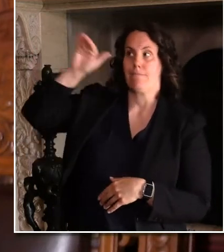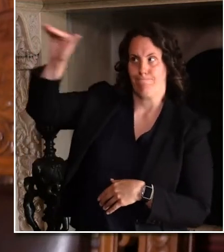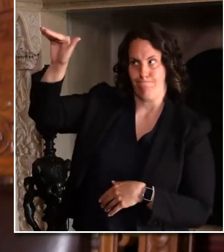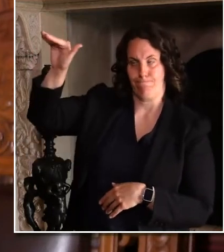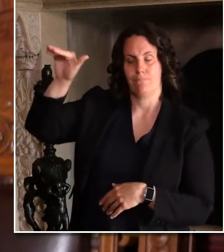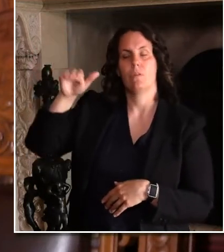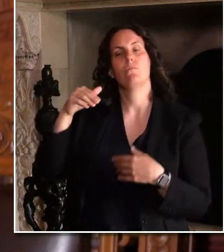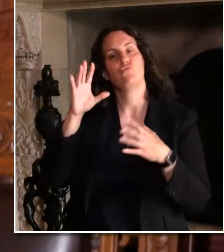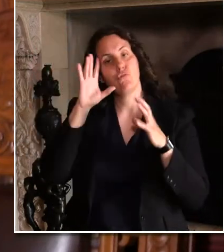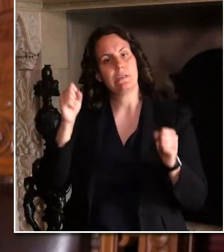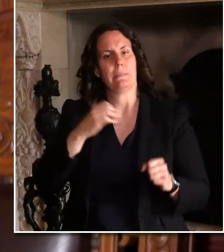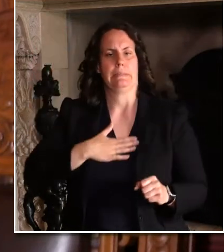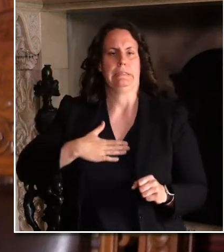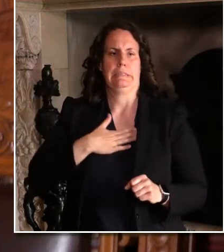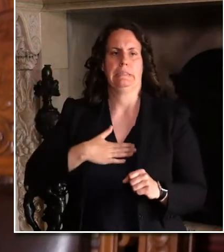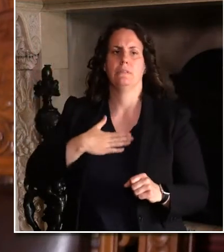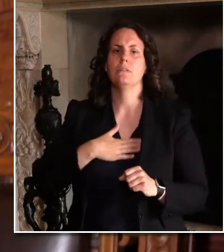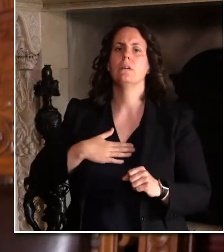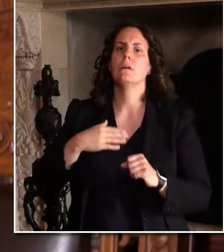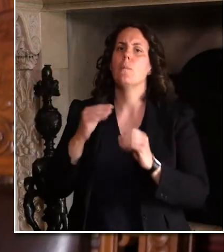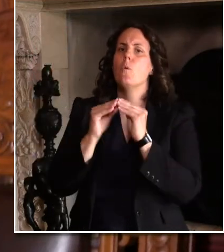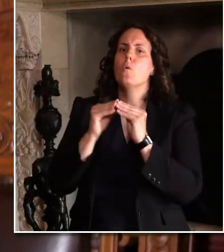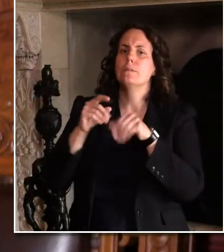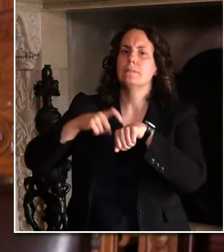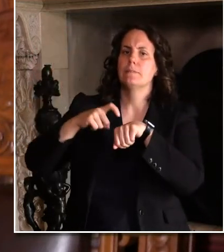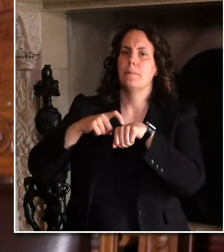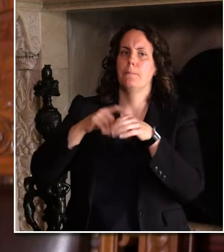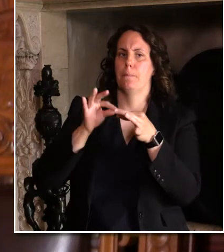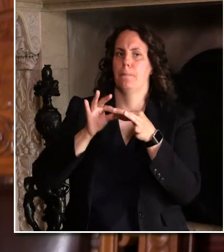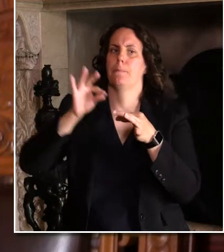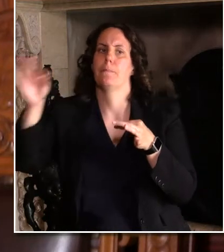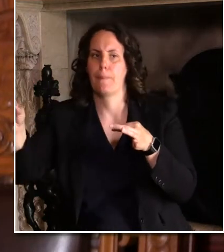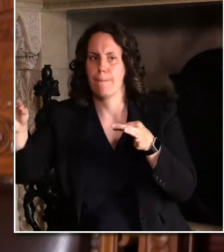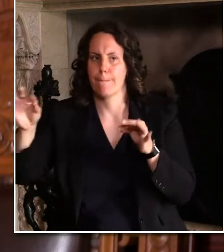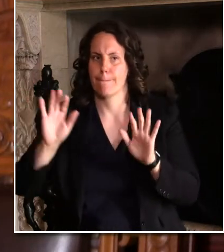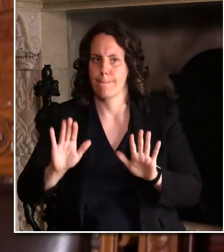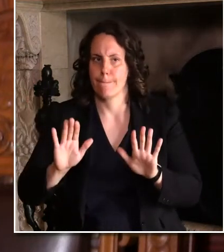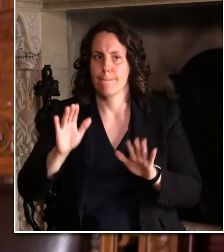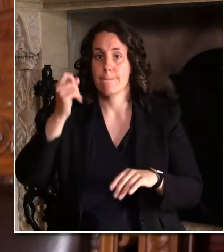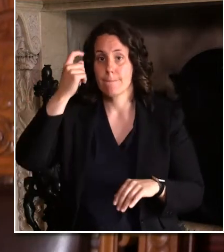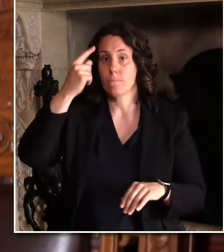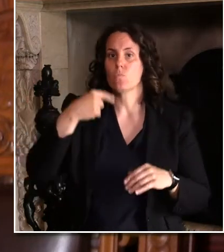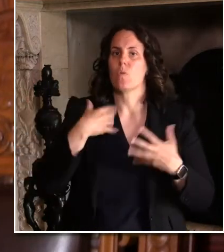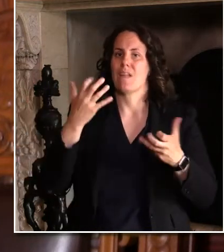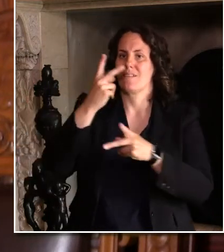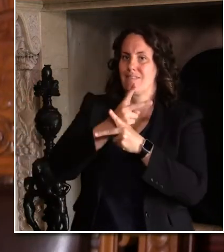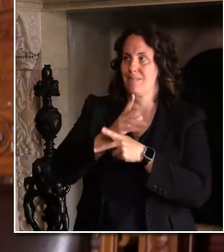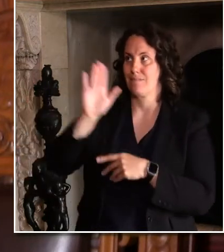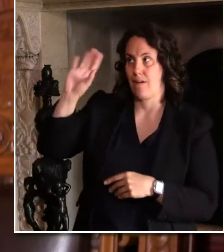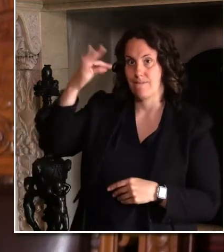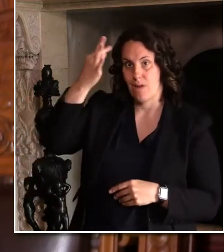federal status. And this is important not just for Wisconsin, but for states around the country in terms of the